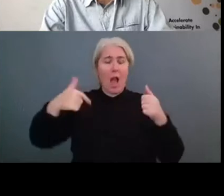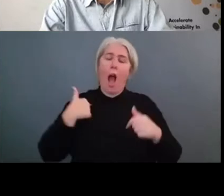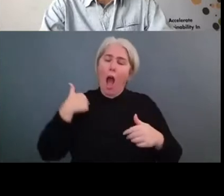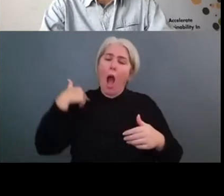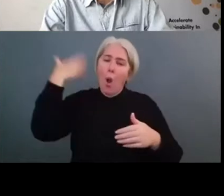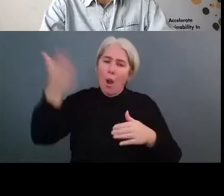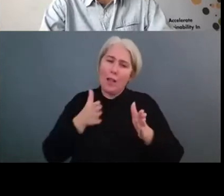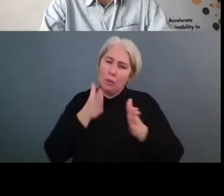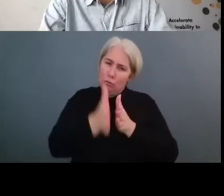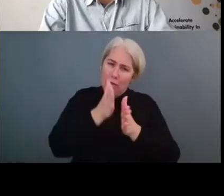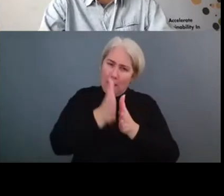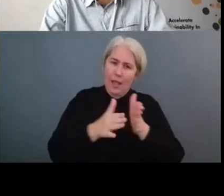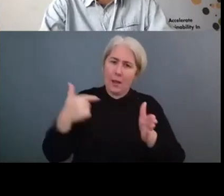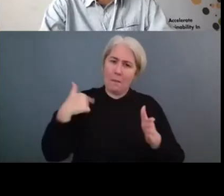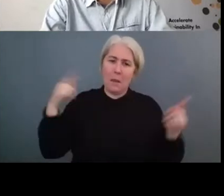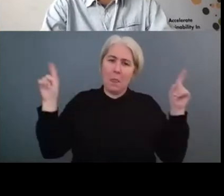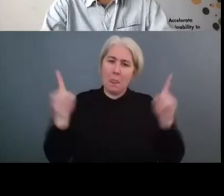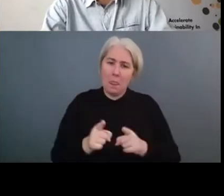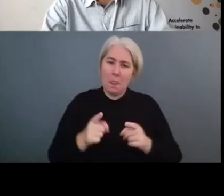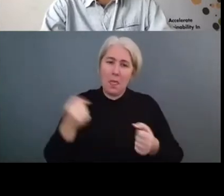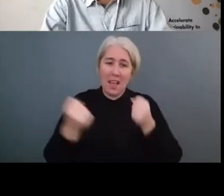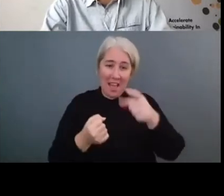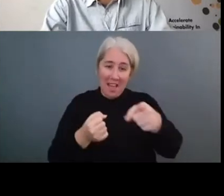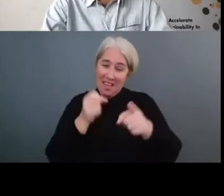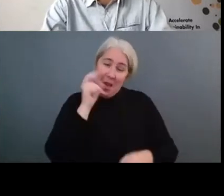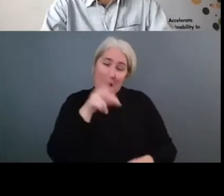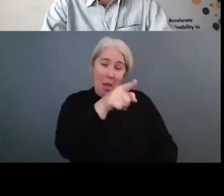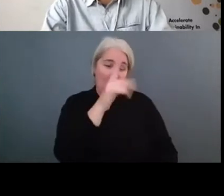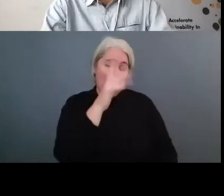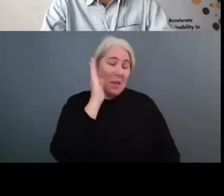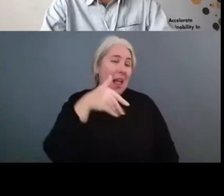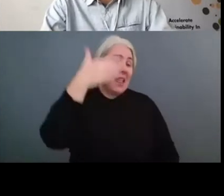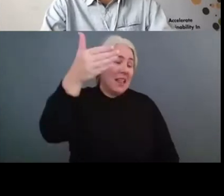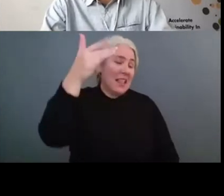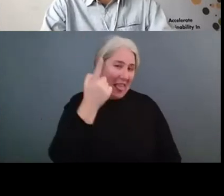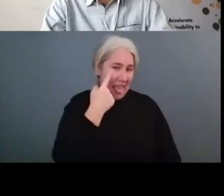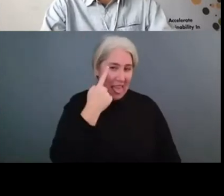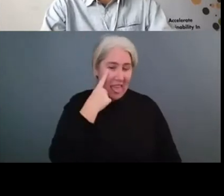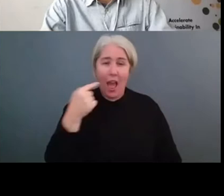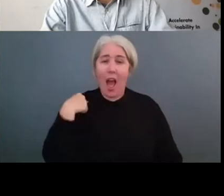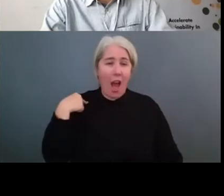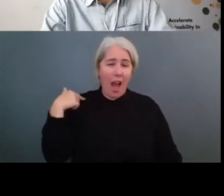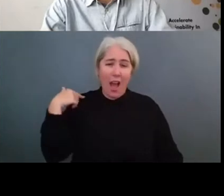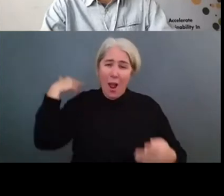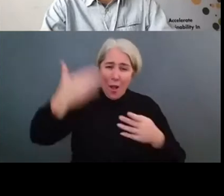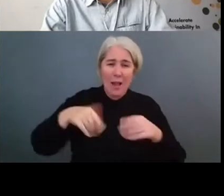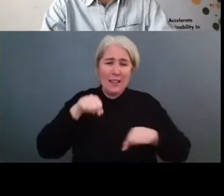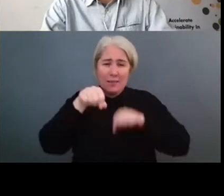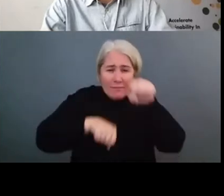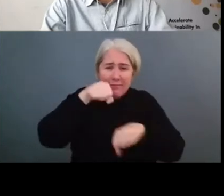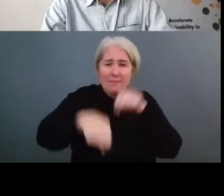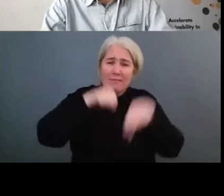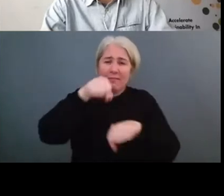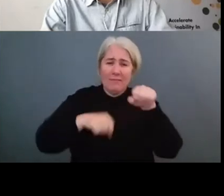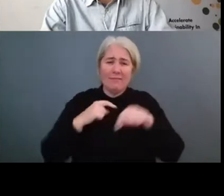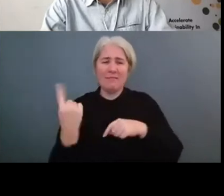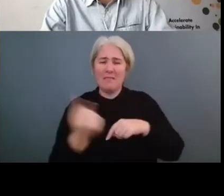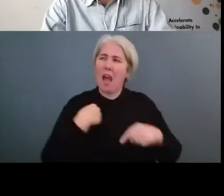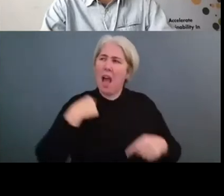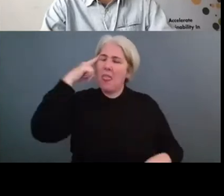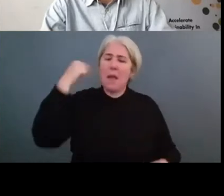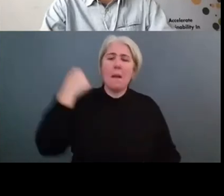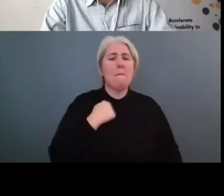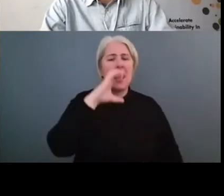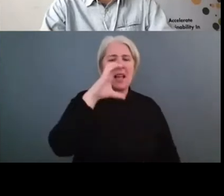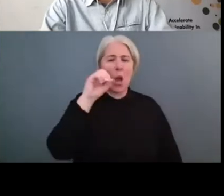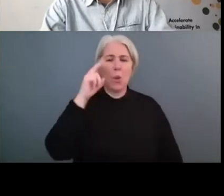see. Yeah, that will be your starting point. Yeah. I go cycling. I used my bicycle. No, I think I'm not that bad.